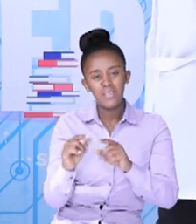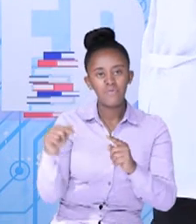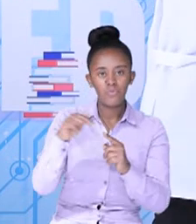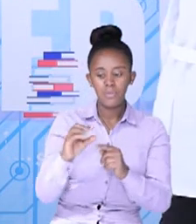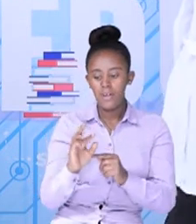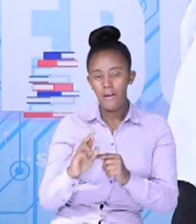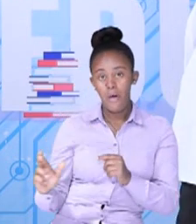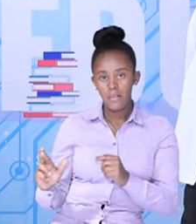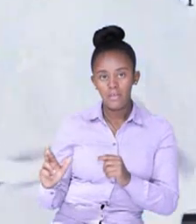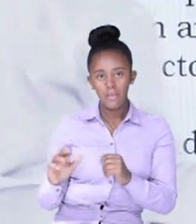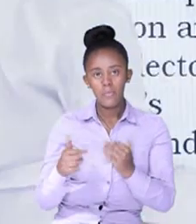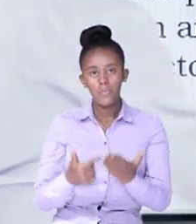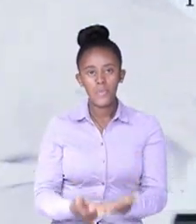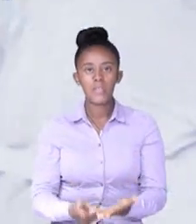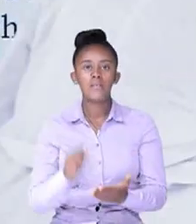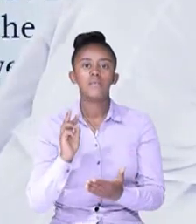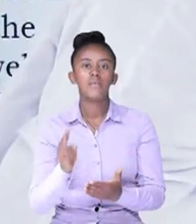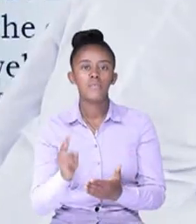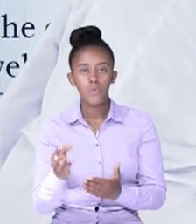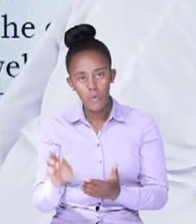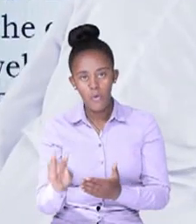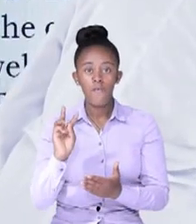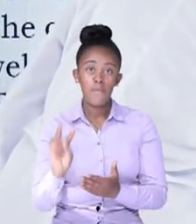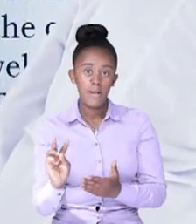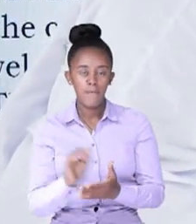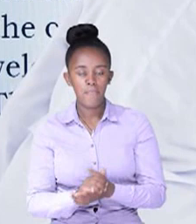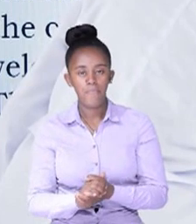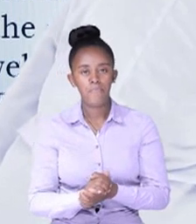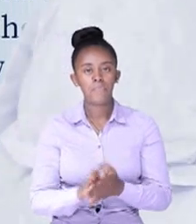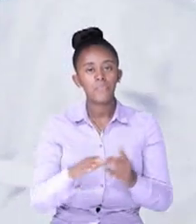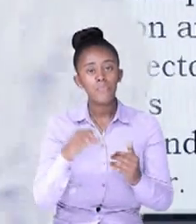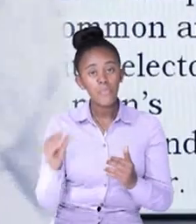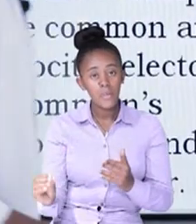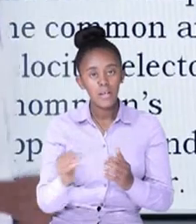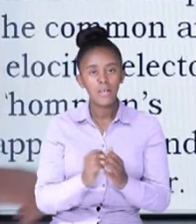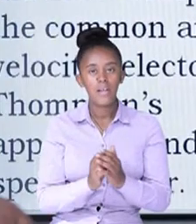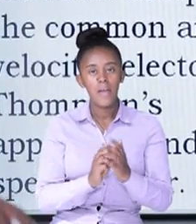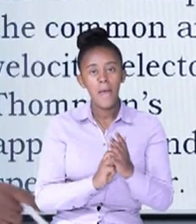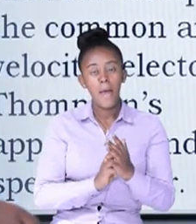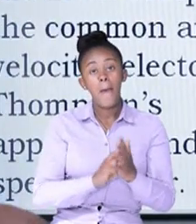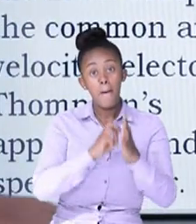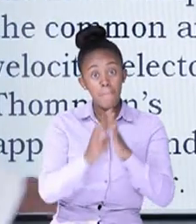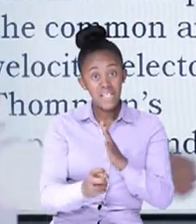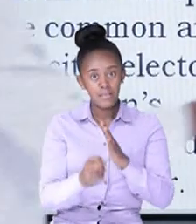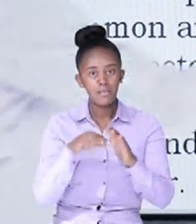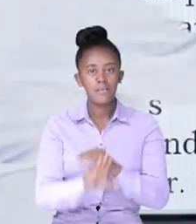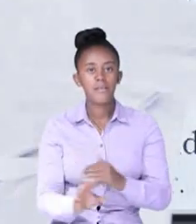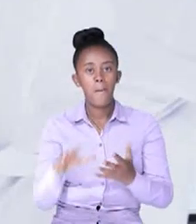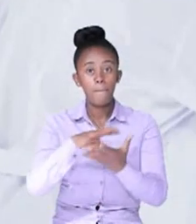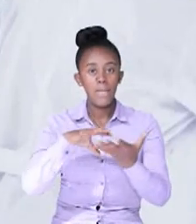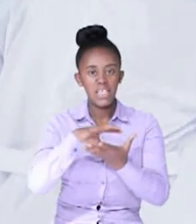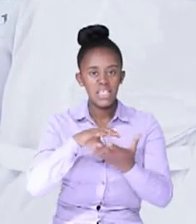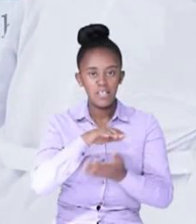with a speed or a velocity v, and immersed in a mixed field. The